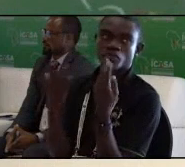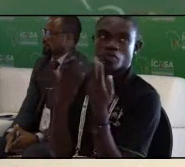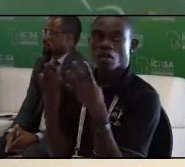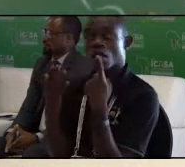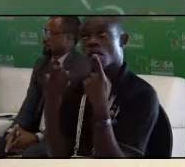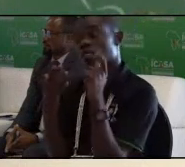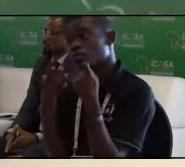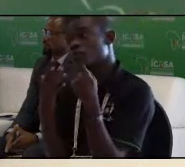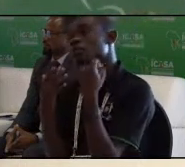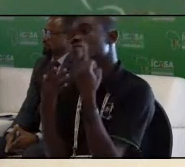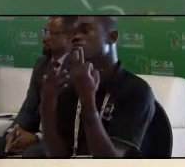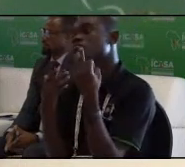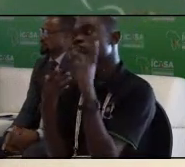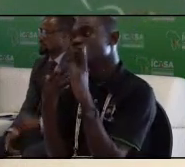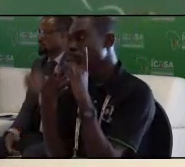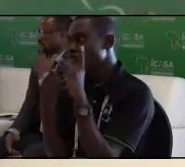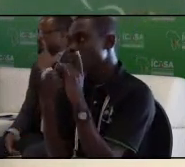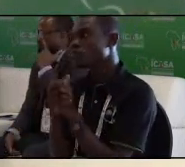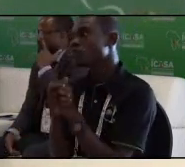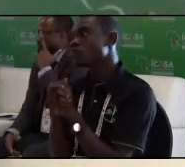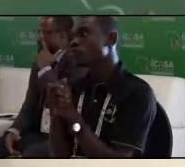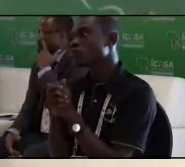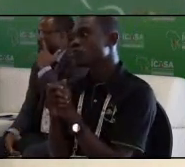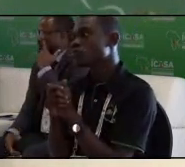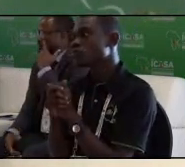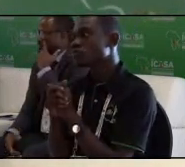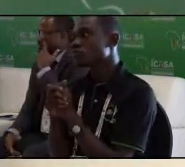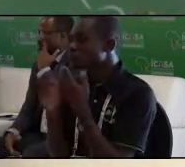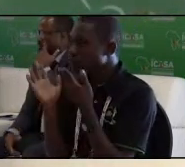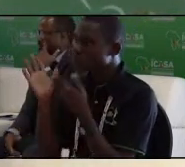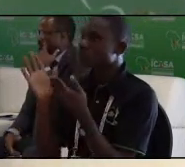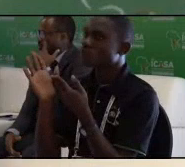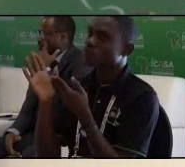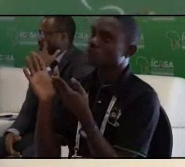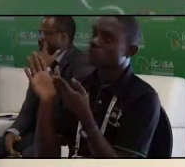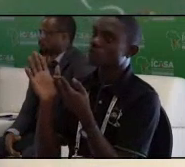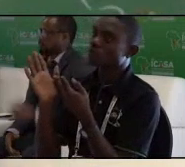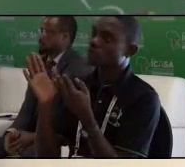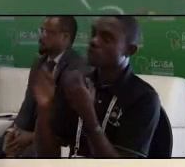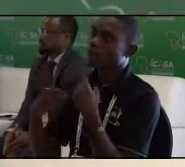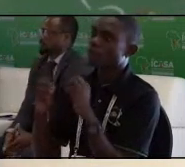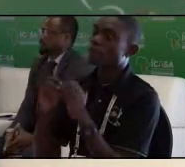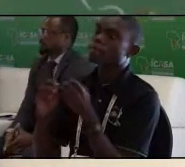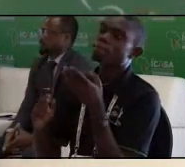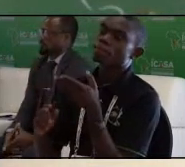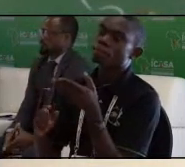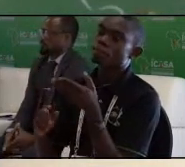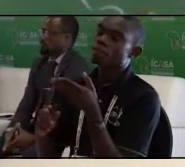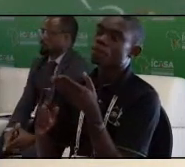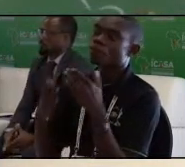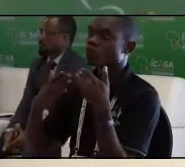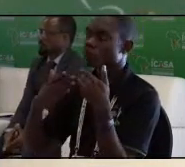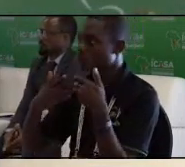we had about 1,300 on average. So it showed that you could actually create this growth. We also started